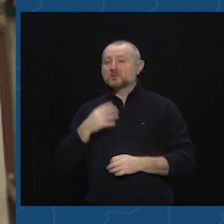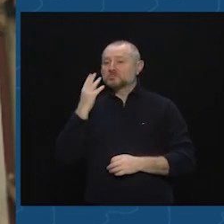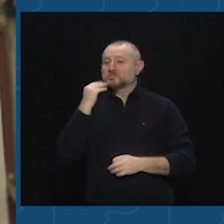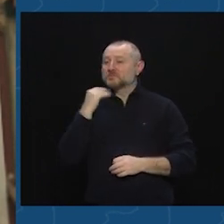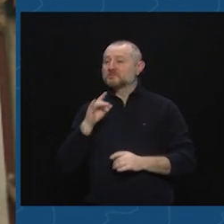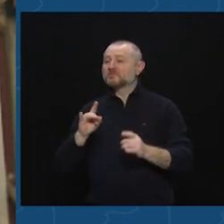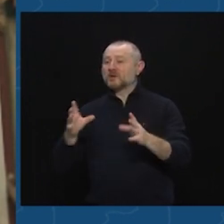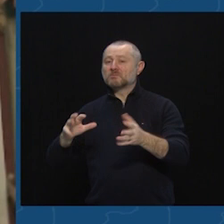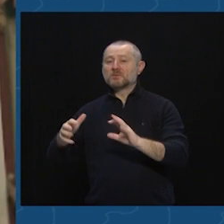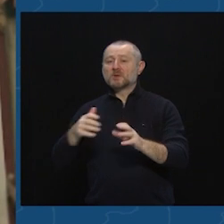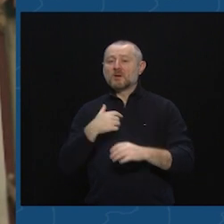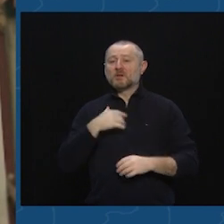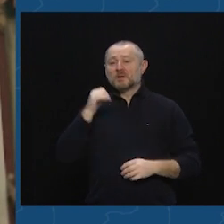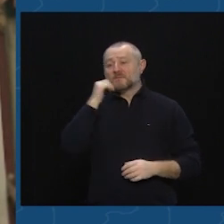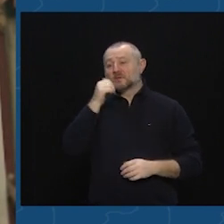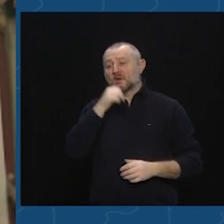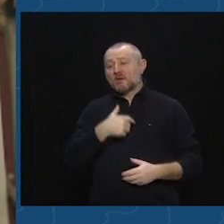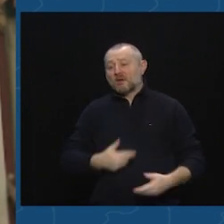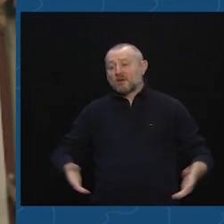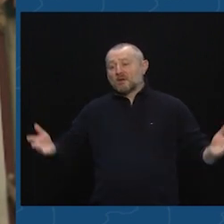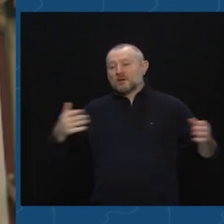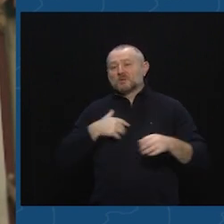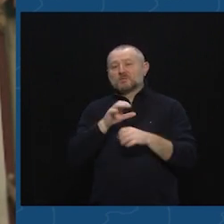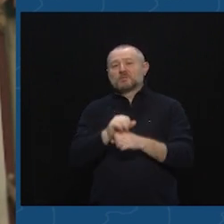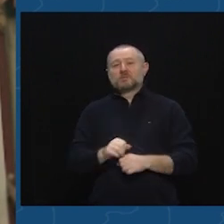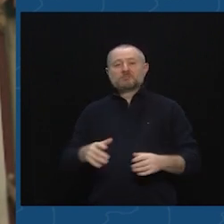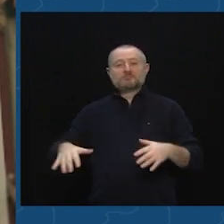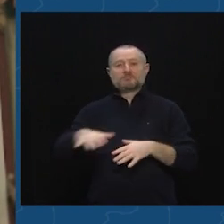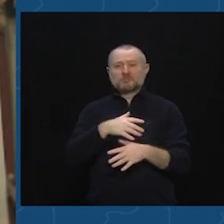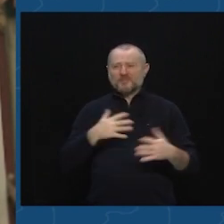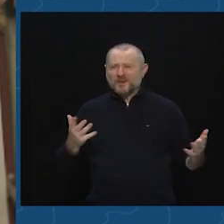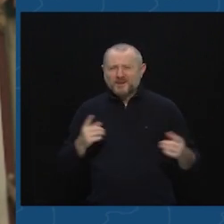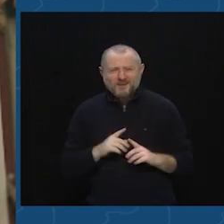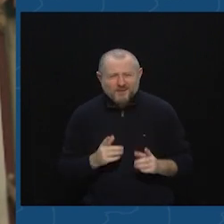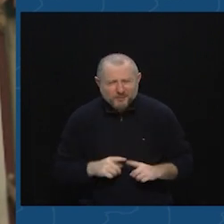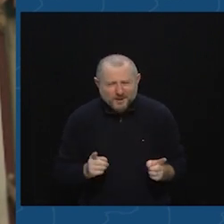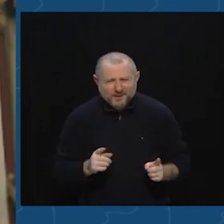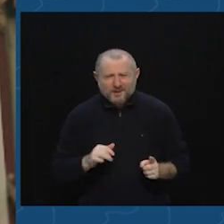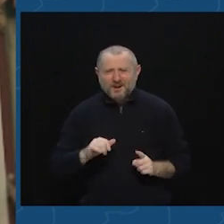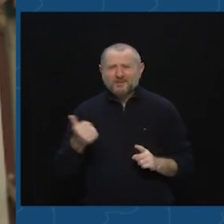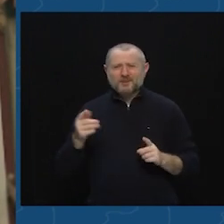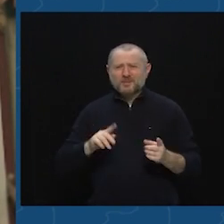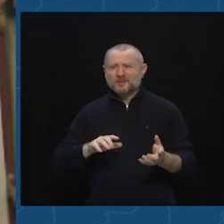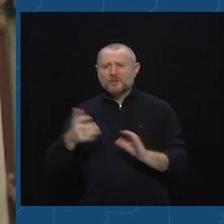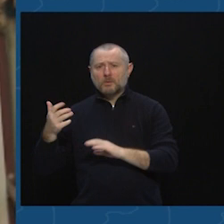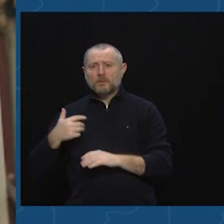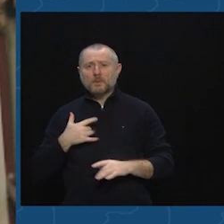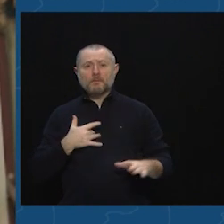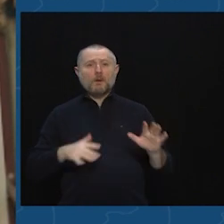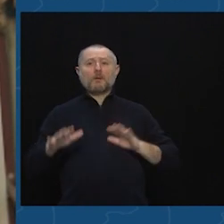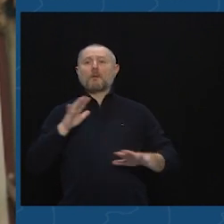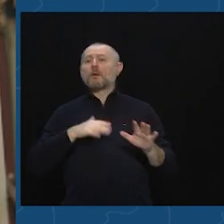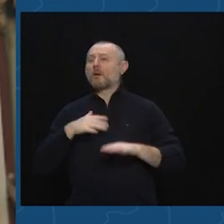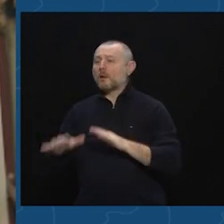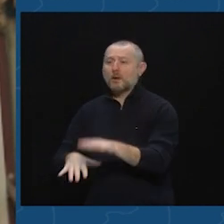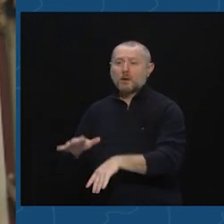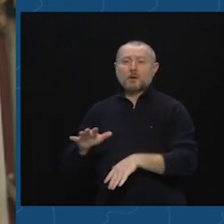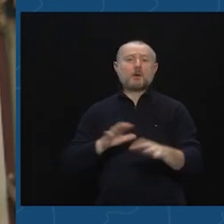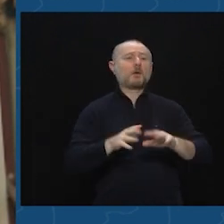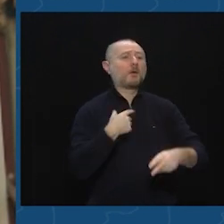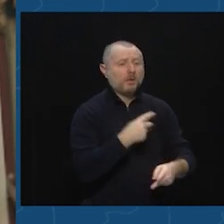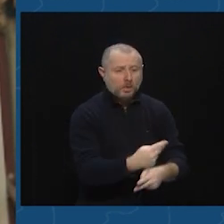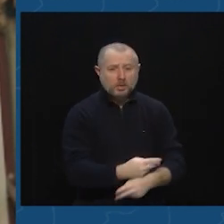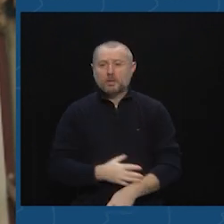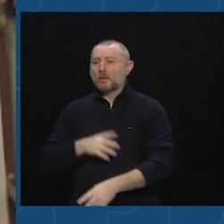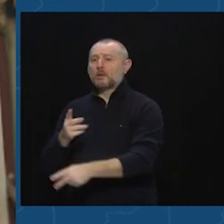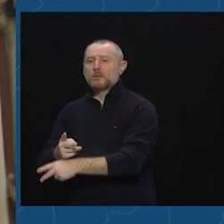level of urgency that we did in other crises. Our entire country mobilized against the COVID